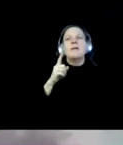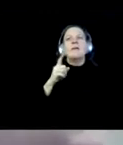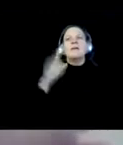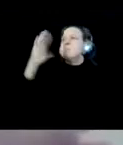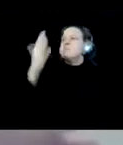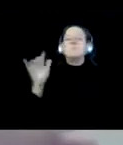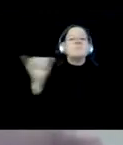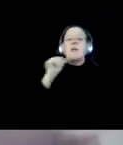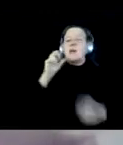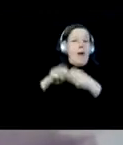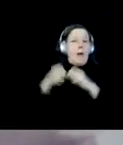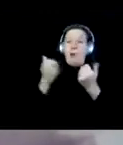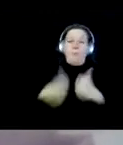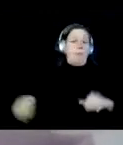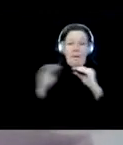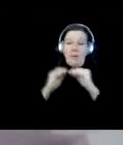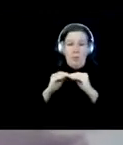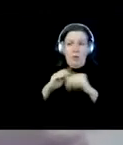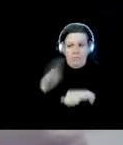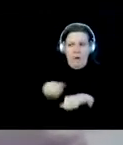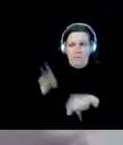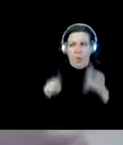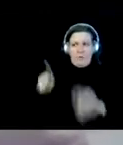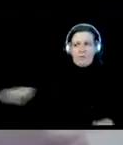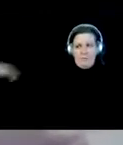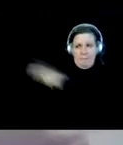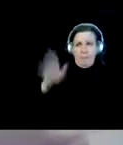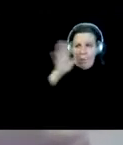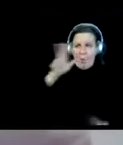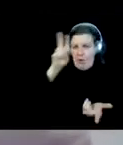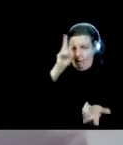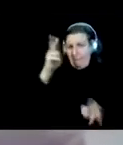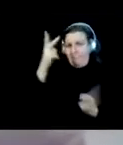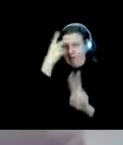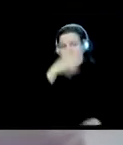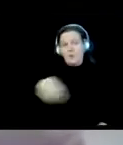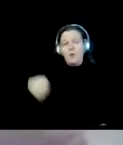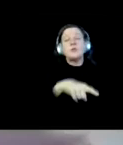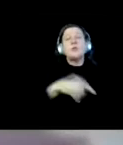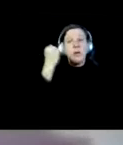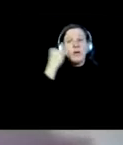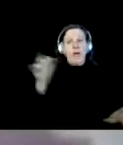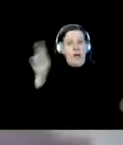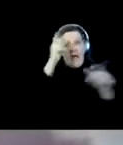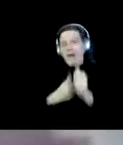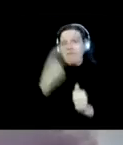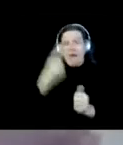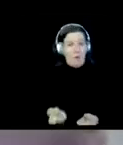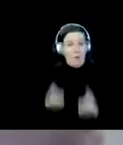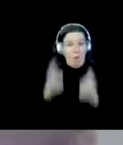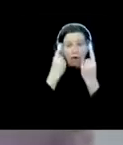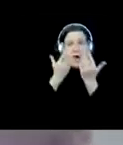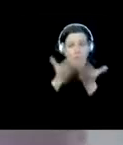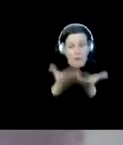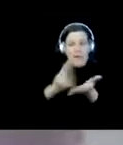me anymore. And of course you're going to be misunderstood, and if you can be understood, you're probably making bad work. But it was also kind of